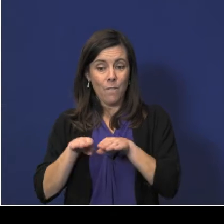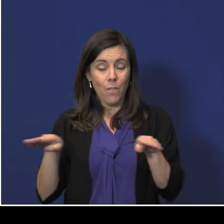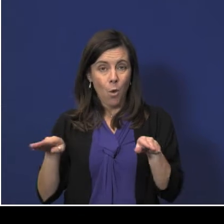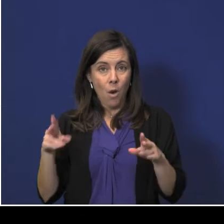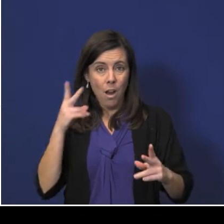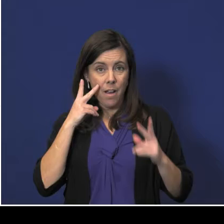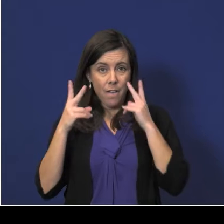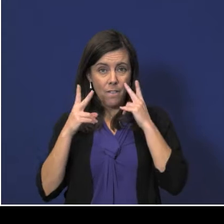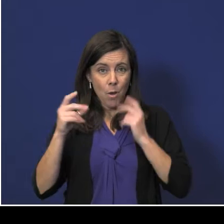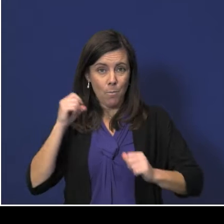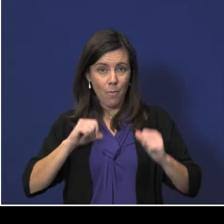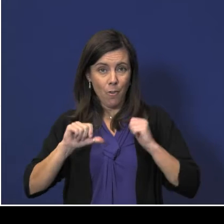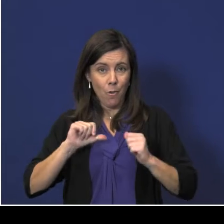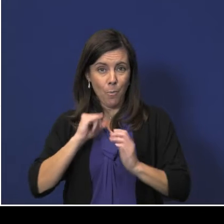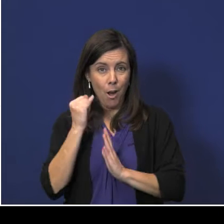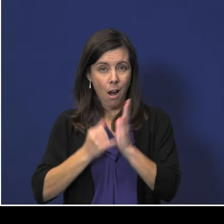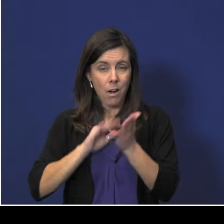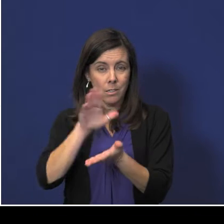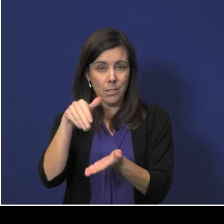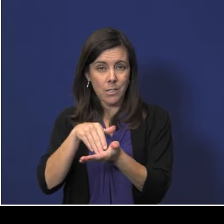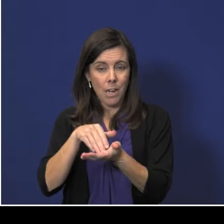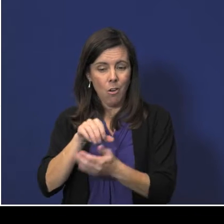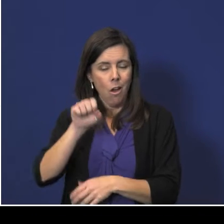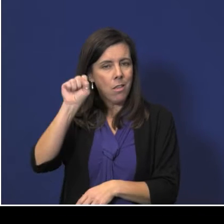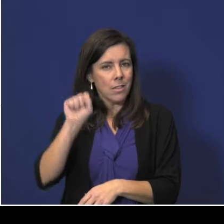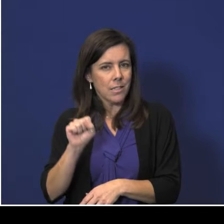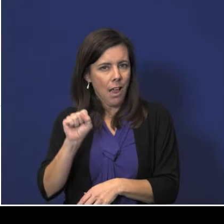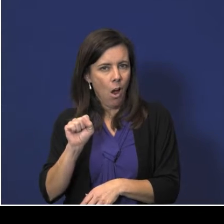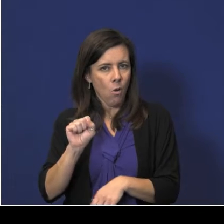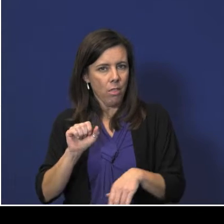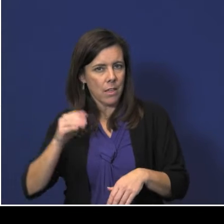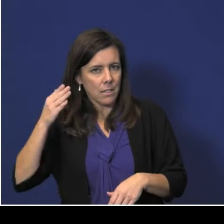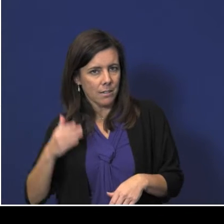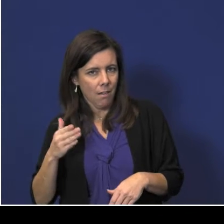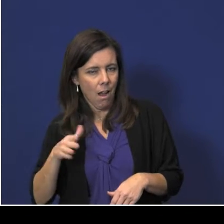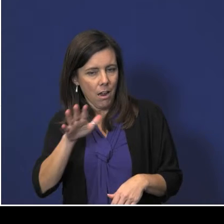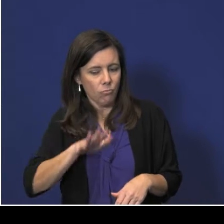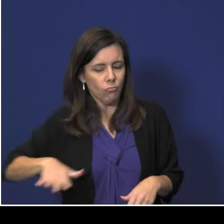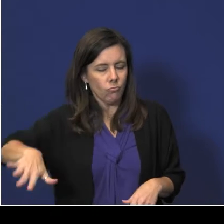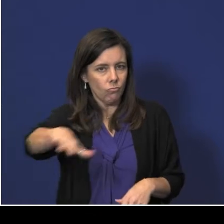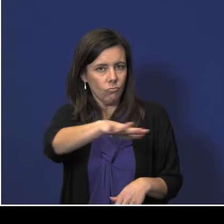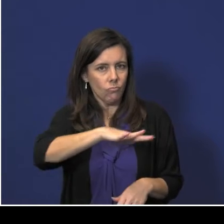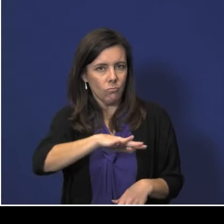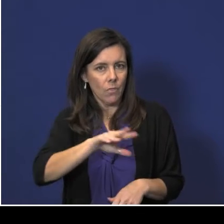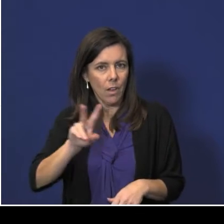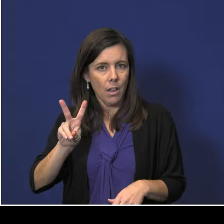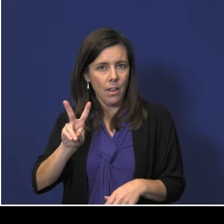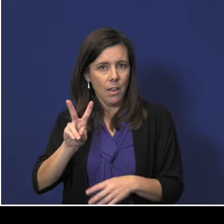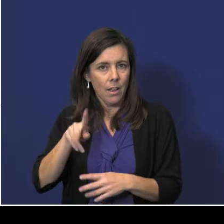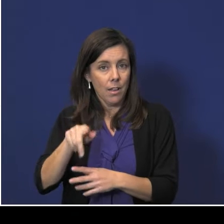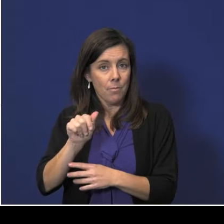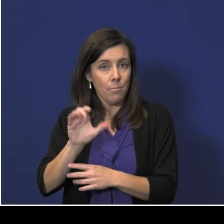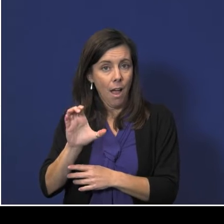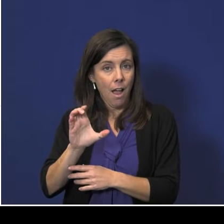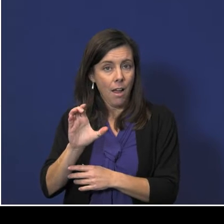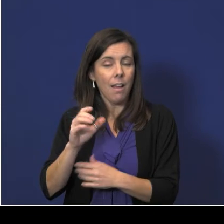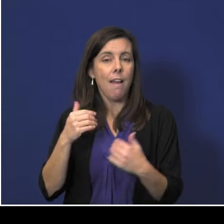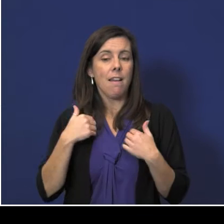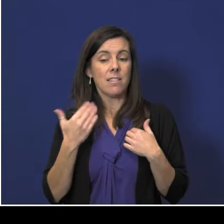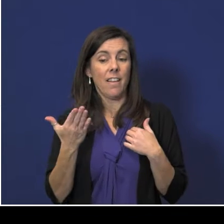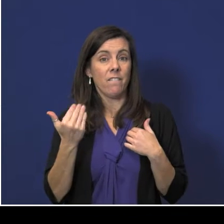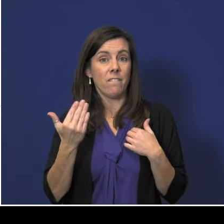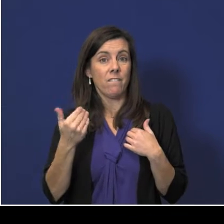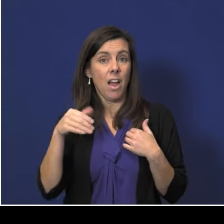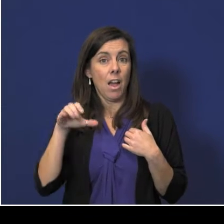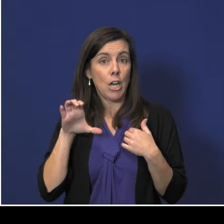Center located on the south side of that 26-acre parcel. The VPAC has been programmed for 1,500 seats